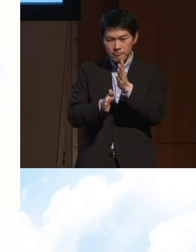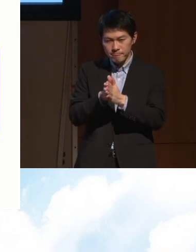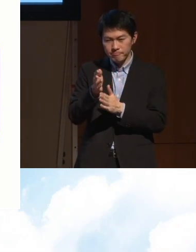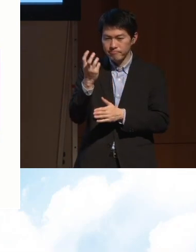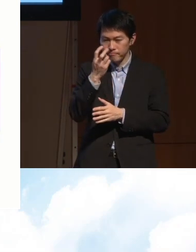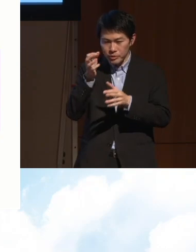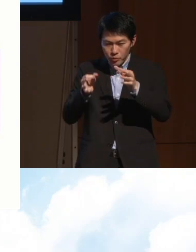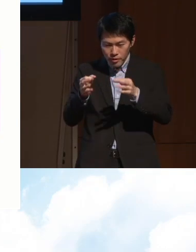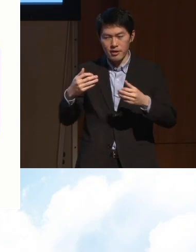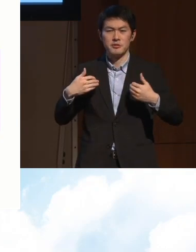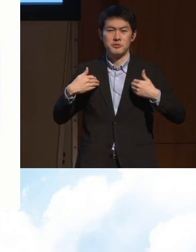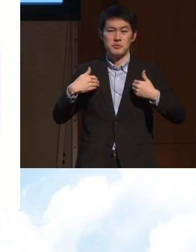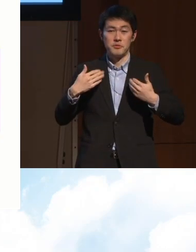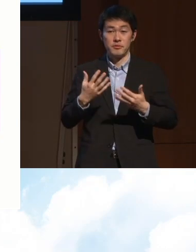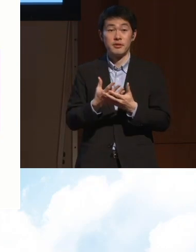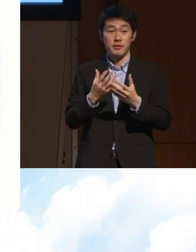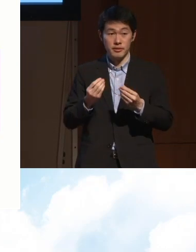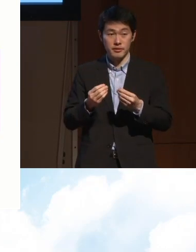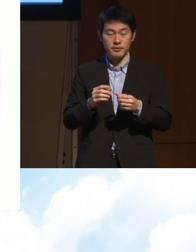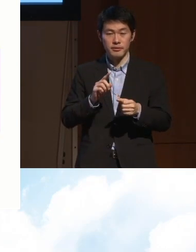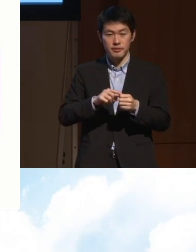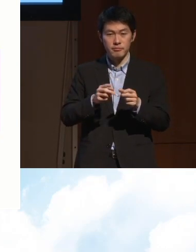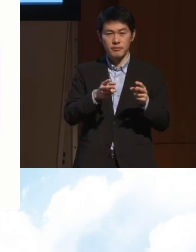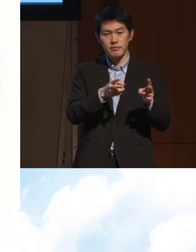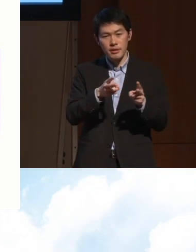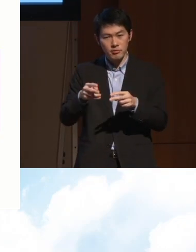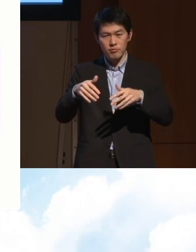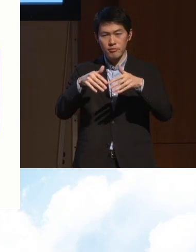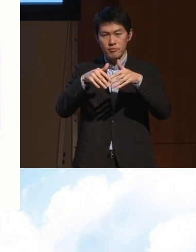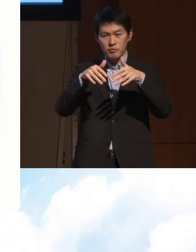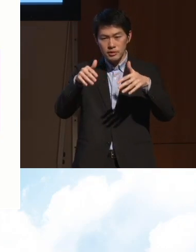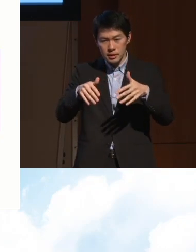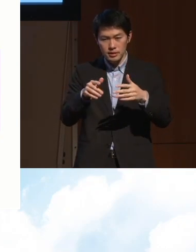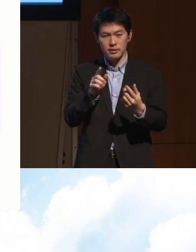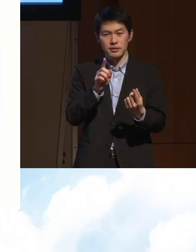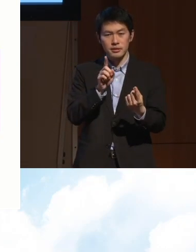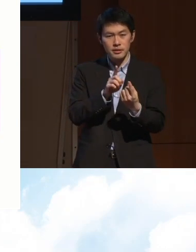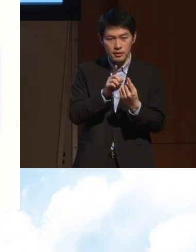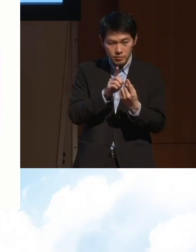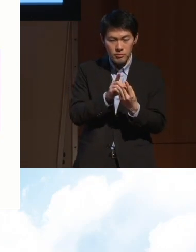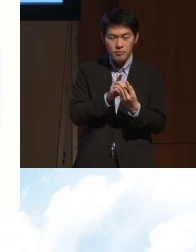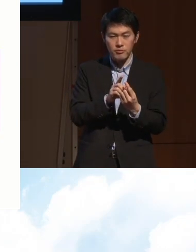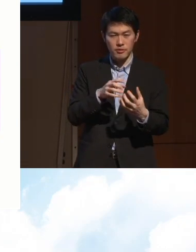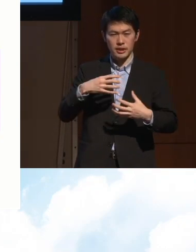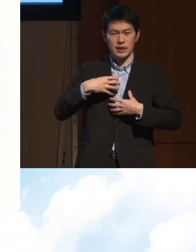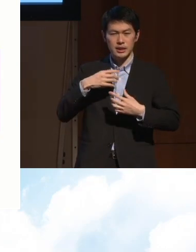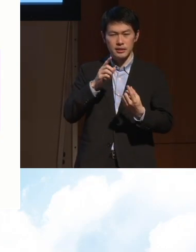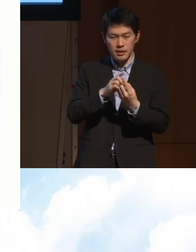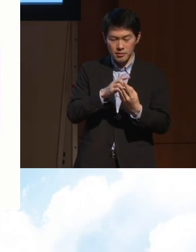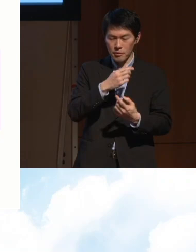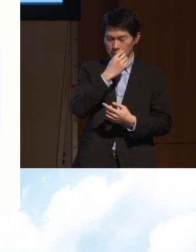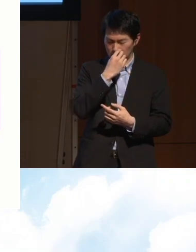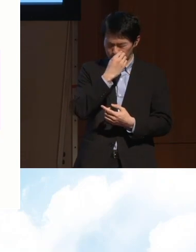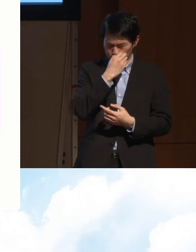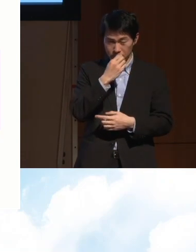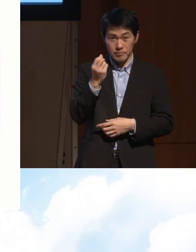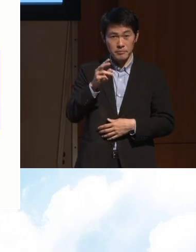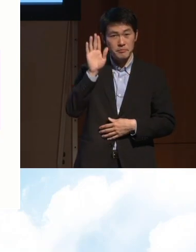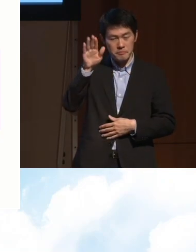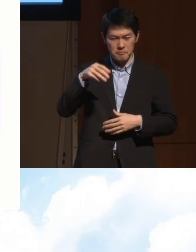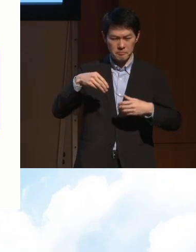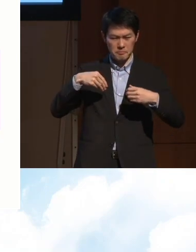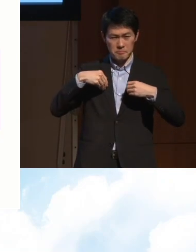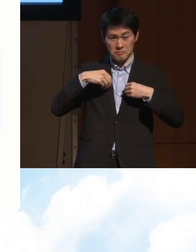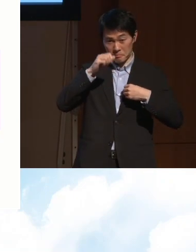crisis responses, preparedness, and capability for future pandemics. According to the government initiative, a